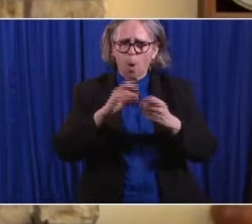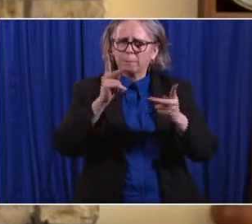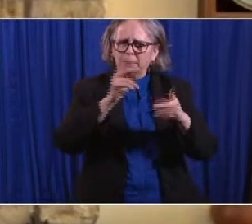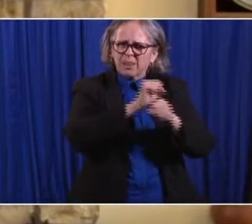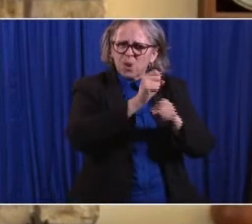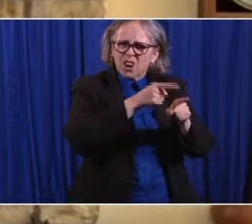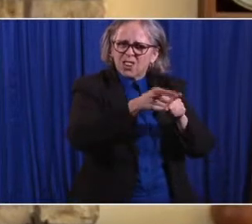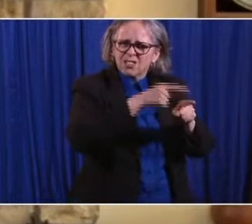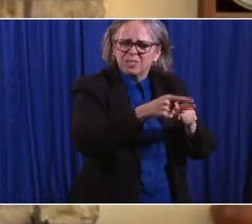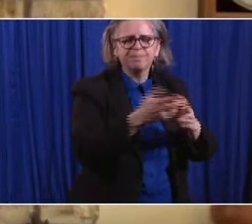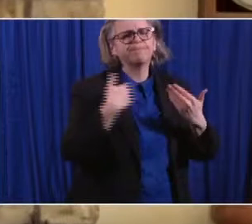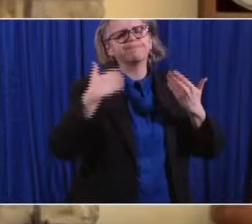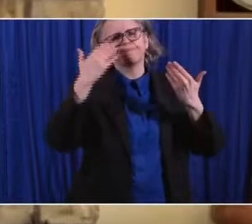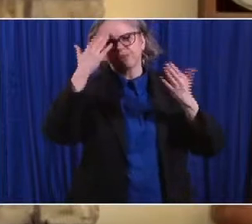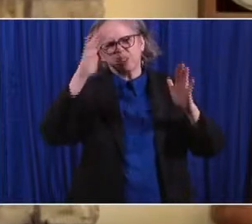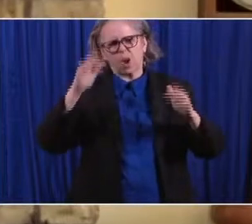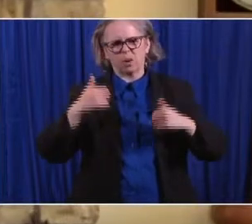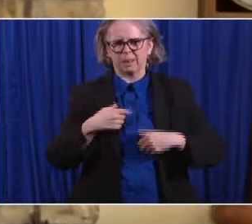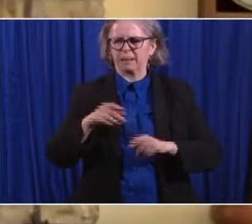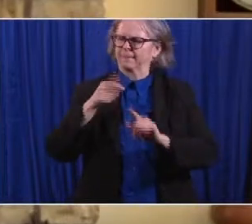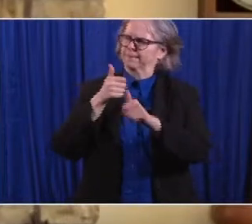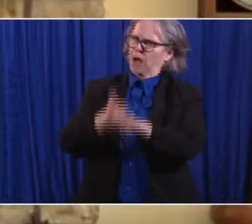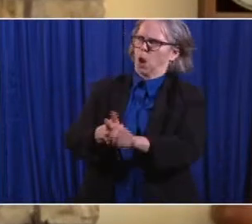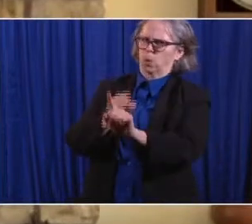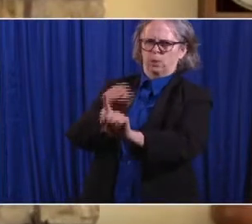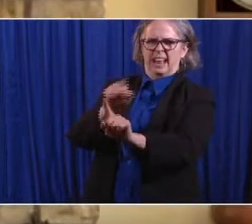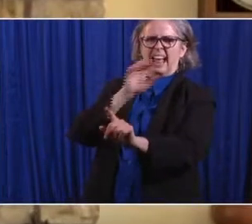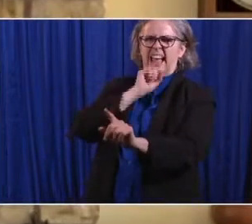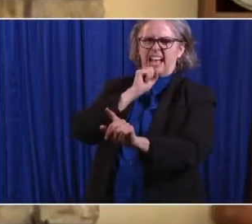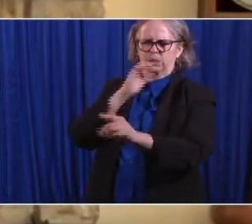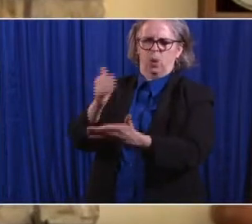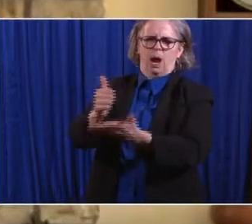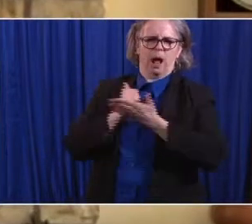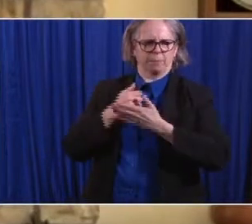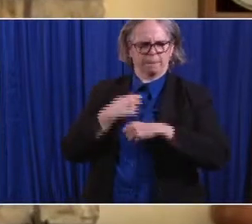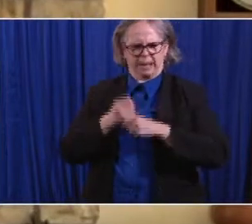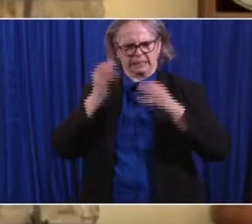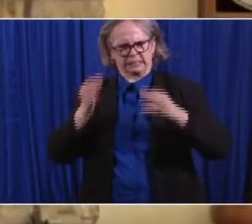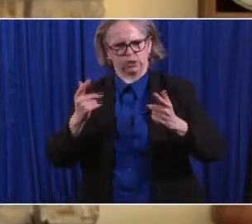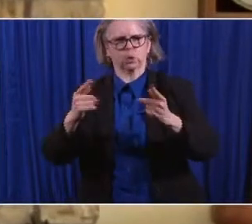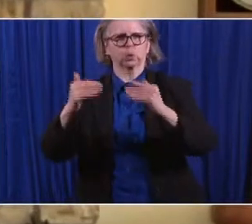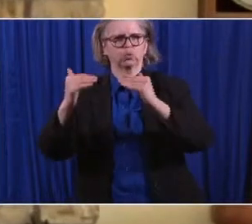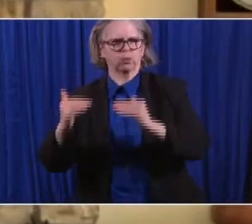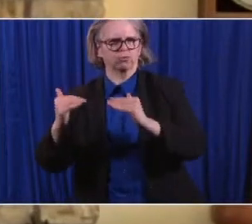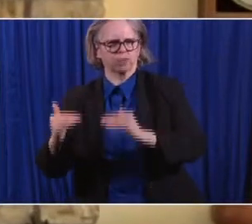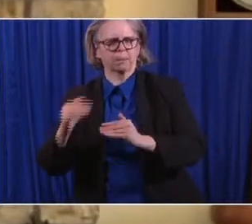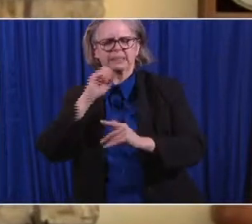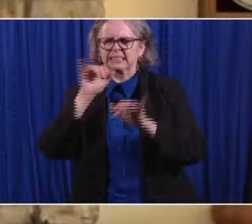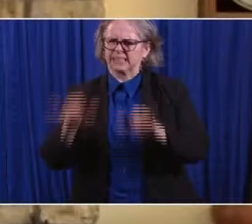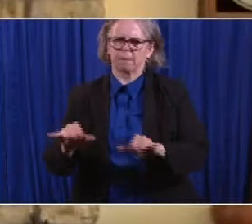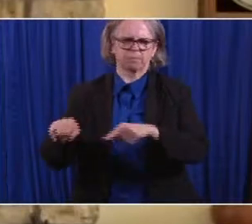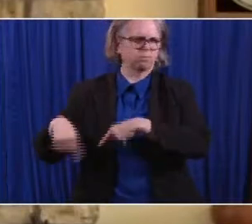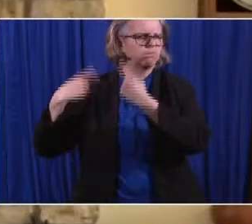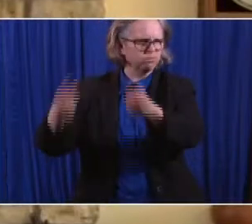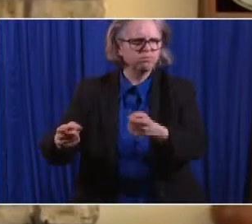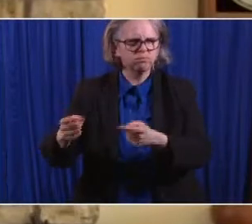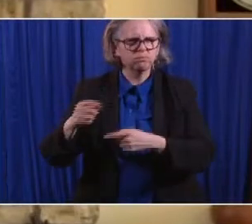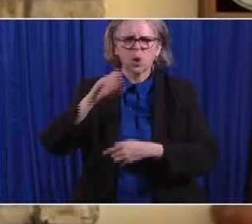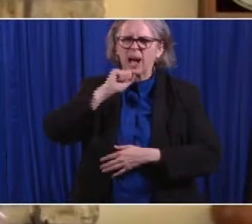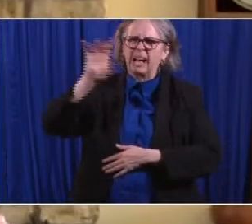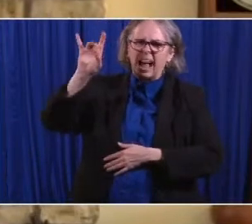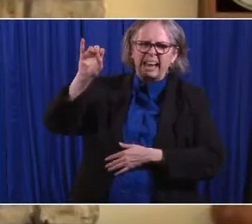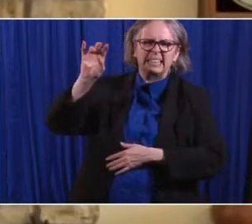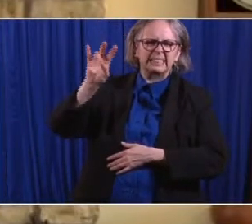will continue. The age will continue to be the key indicator. So we're going to take it down as soon as we can